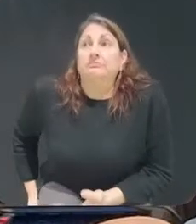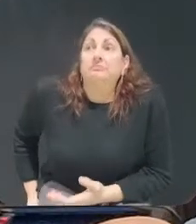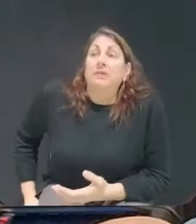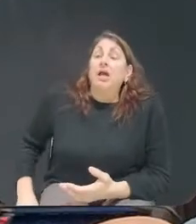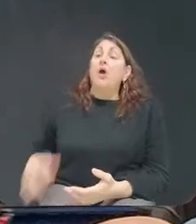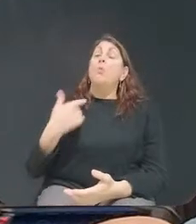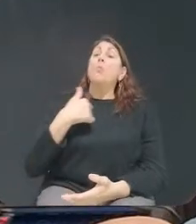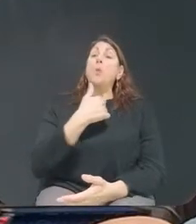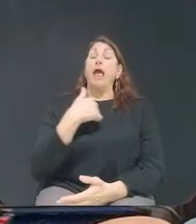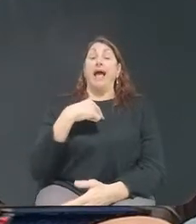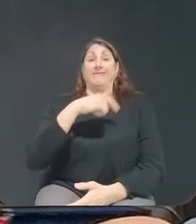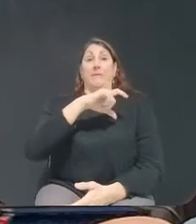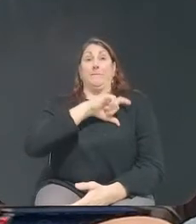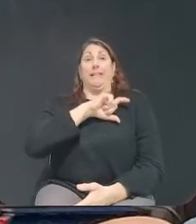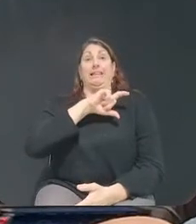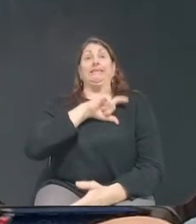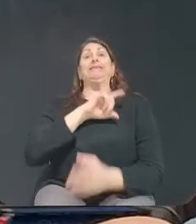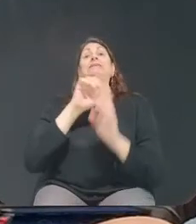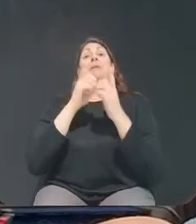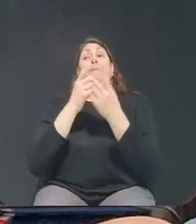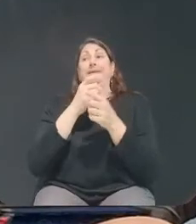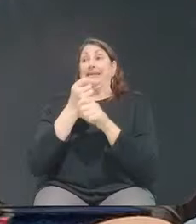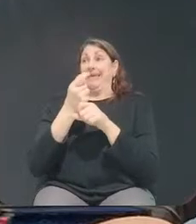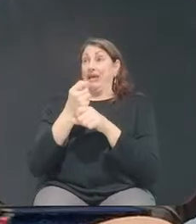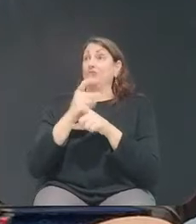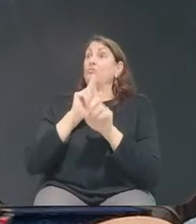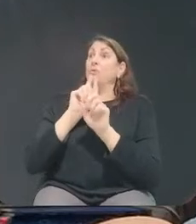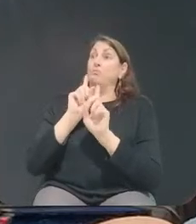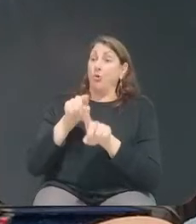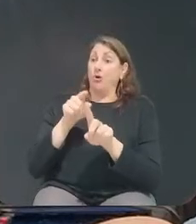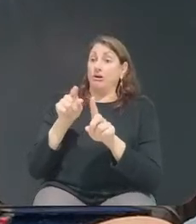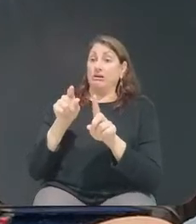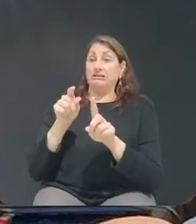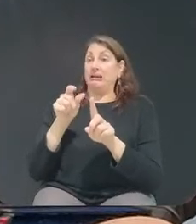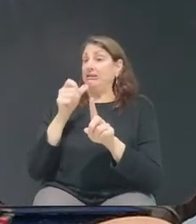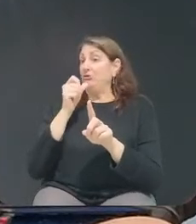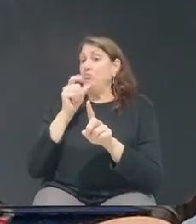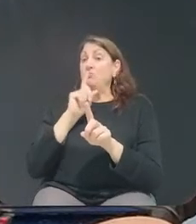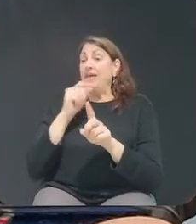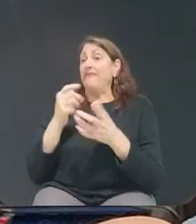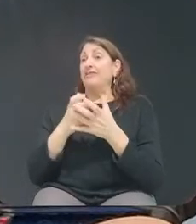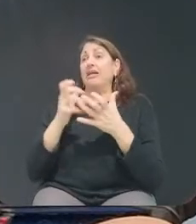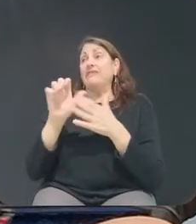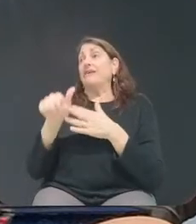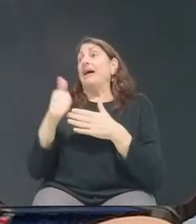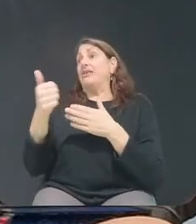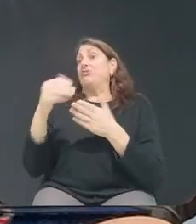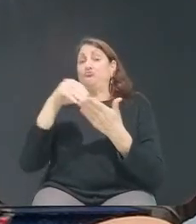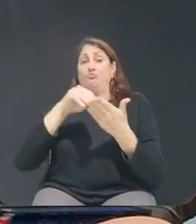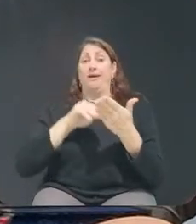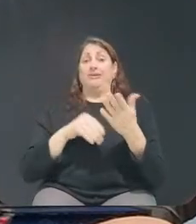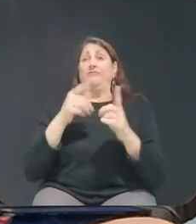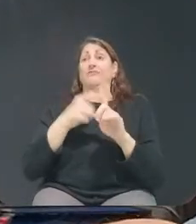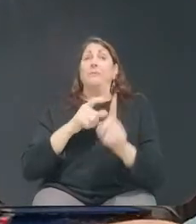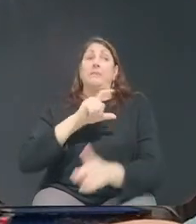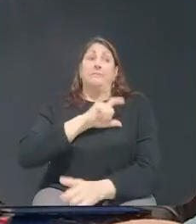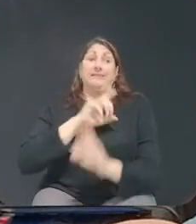We have police department annual reports. We don't have a lot else from the police department at this time.